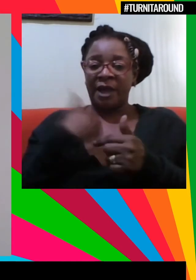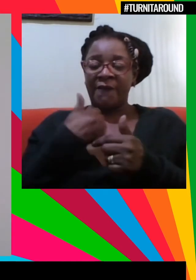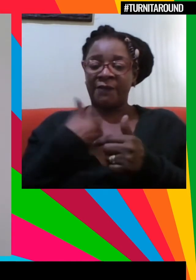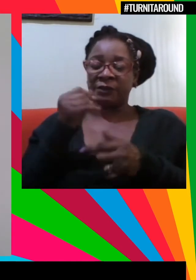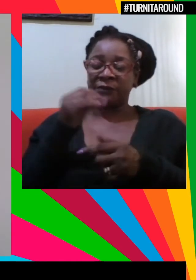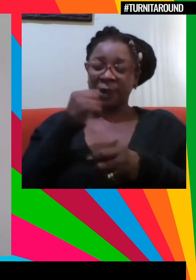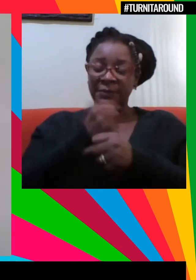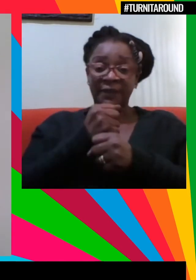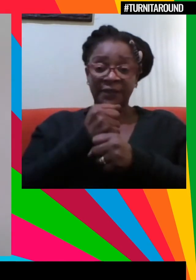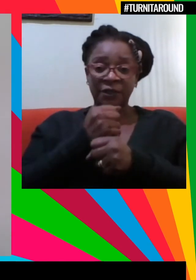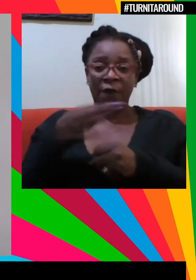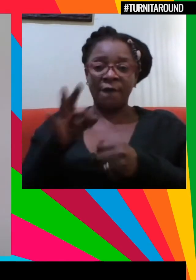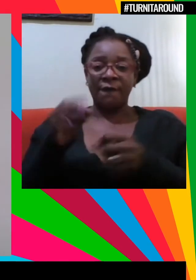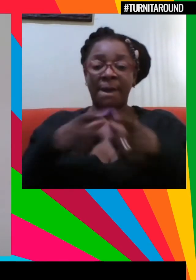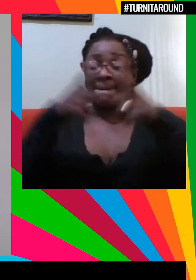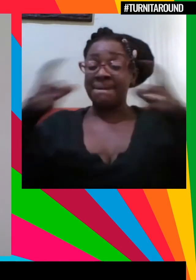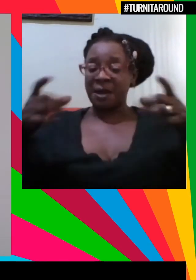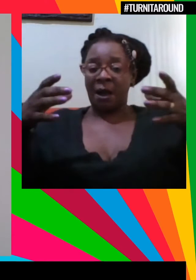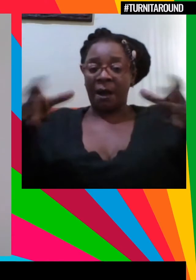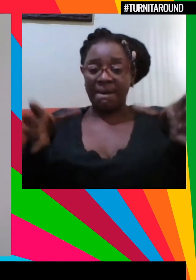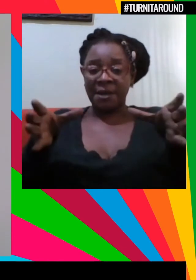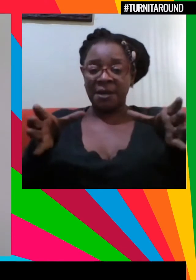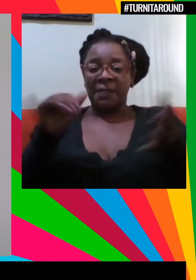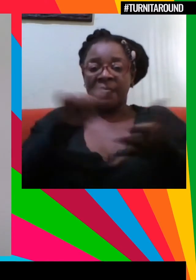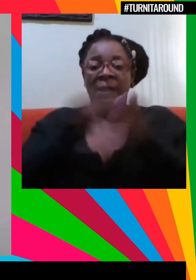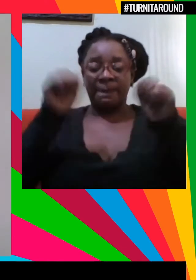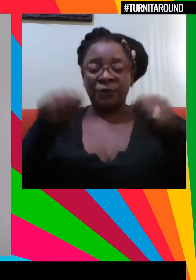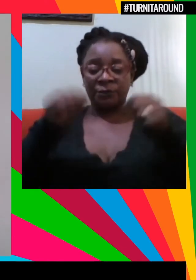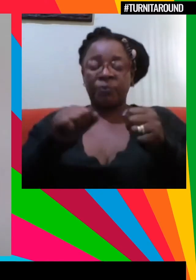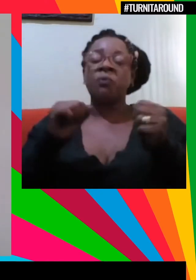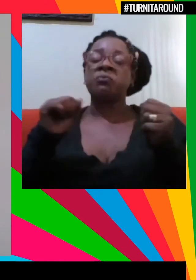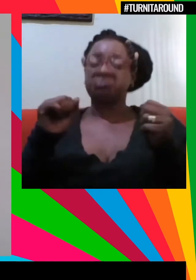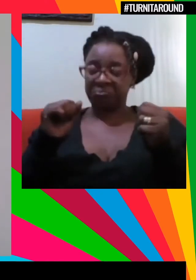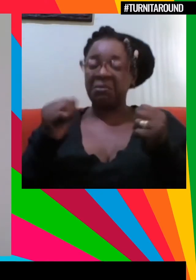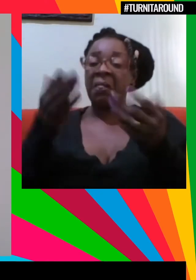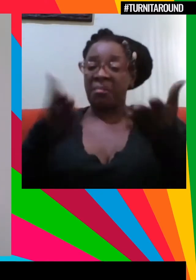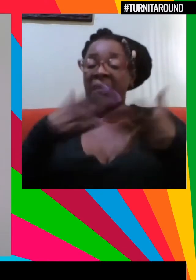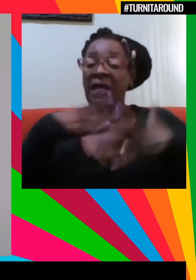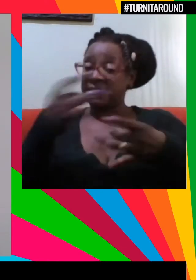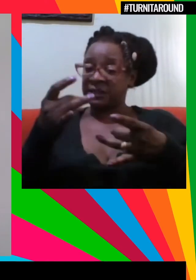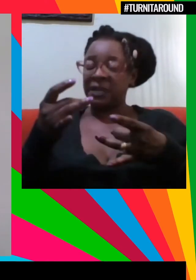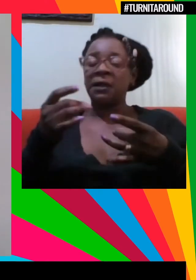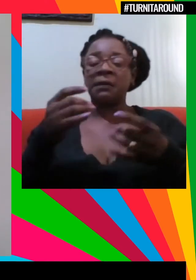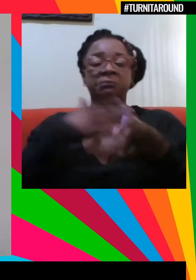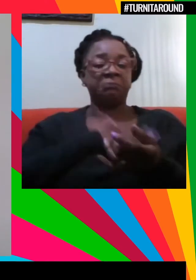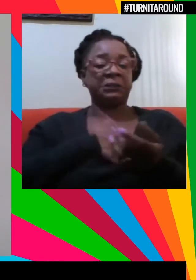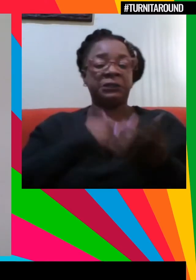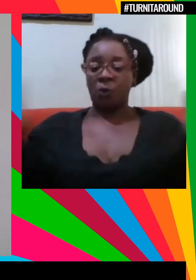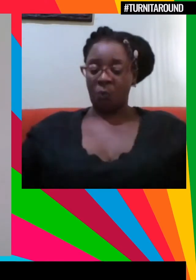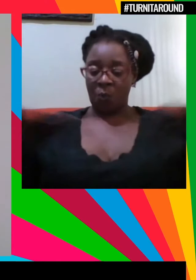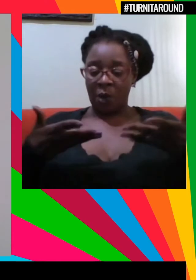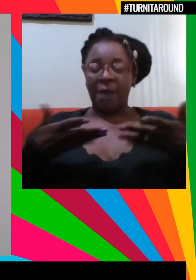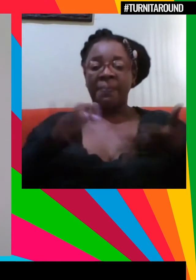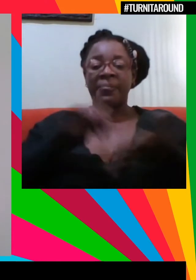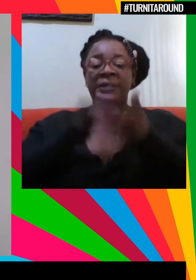support of the big companies, that will be very, very welcome. And that will be helping thousands of people that is